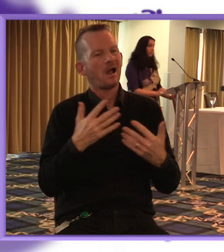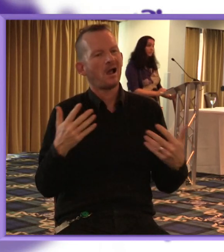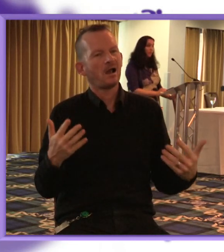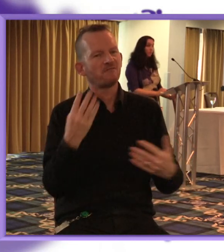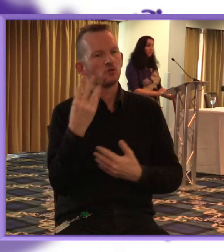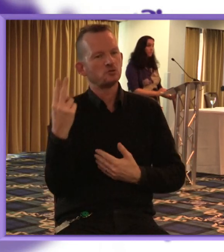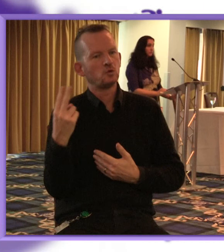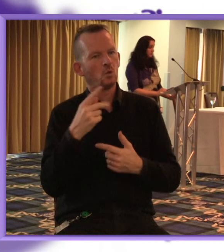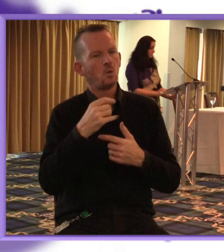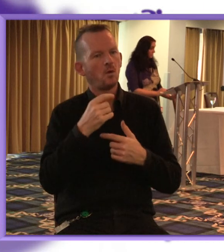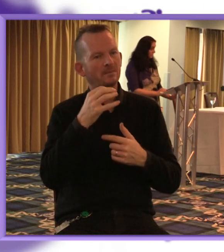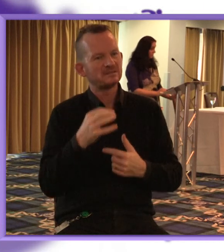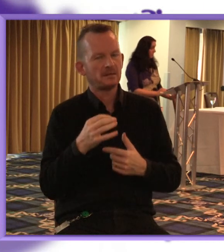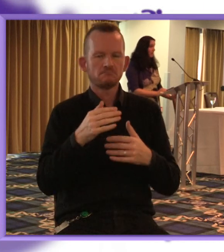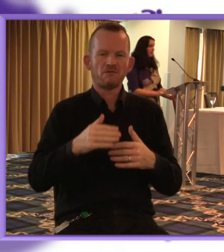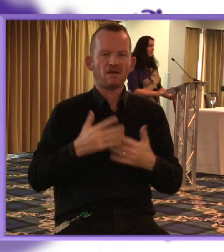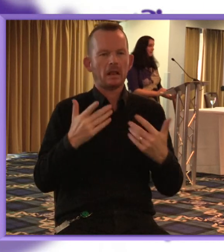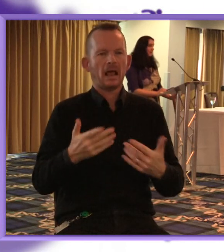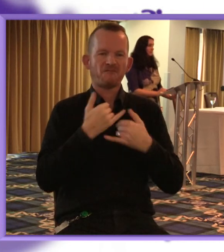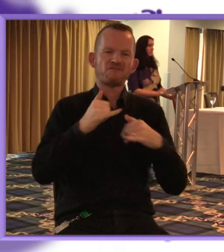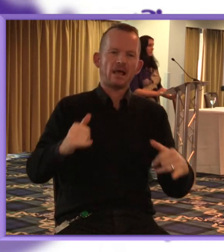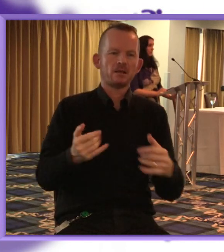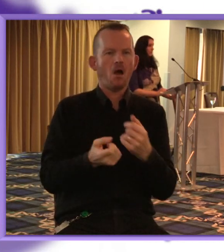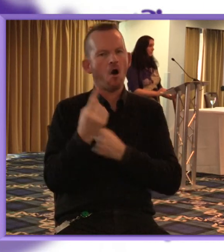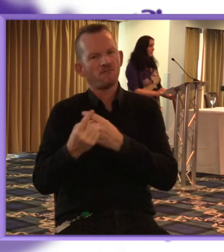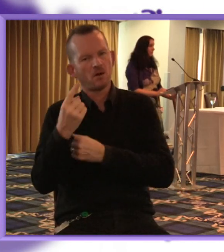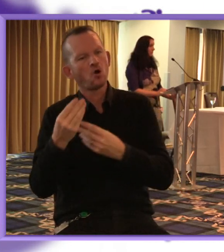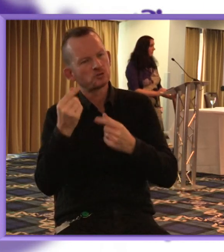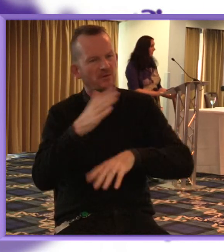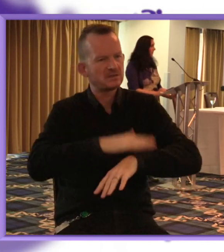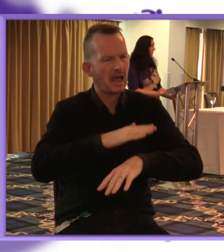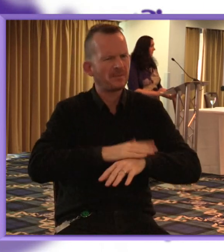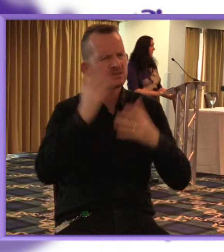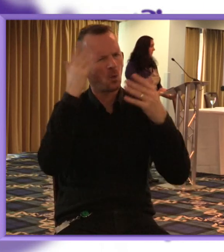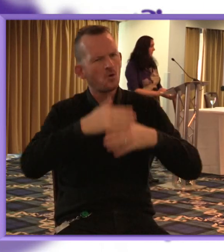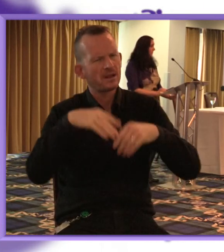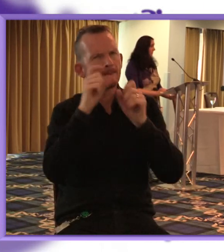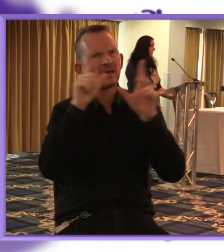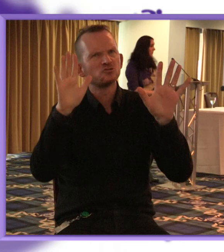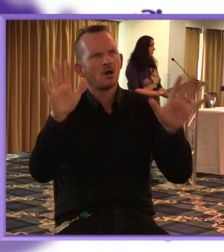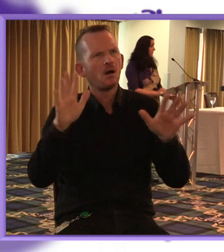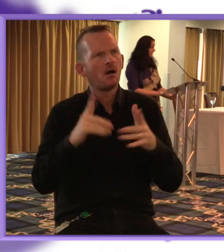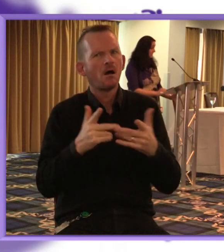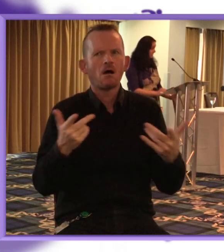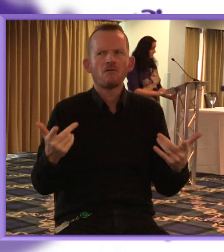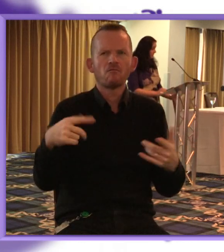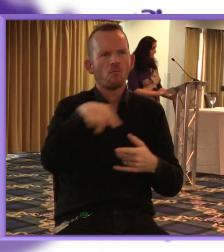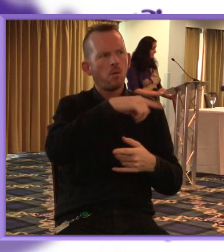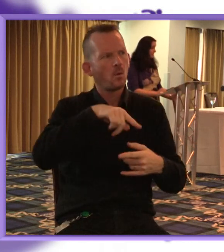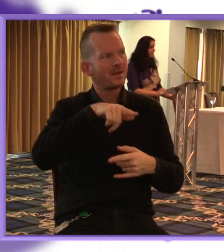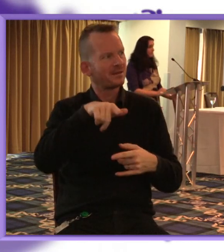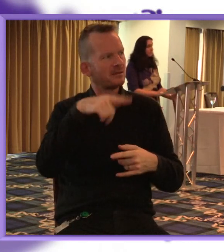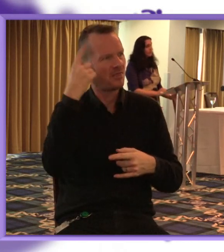like a failure all, often, or some of the time. And I think that's a really worrying picture, and perhaps something that, as a network, we can think about.